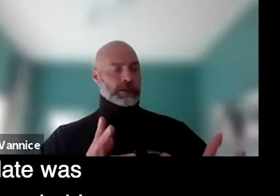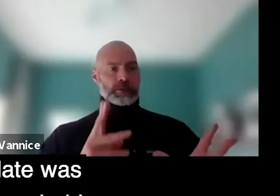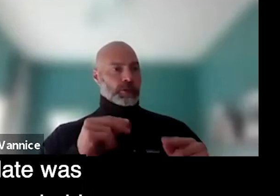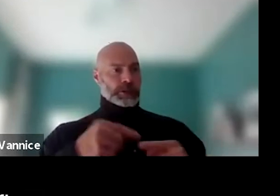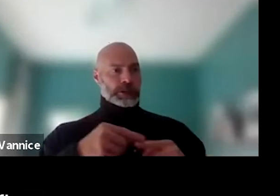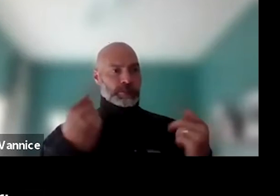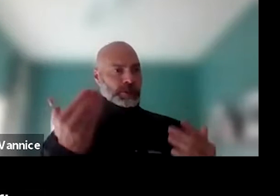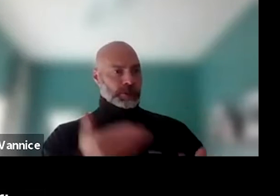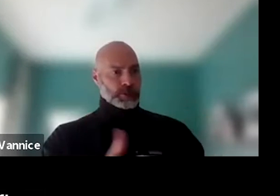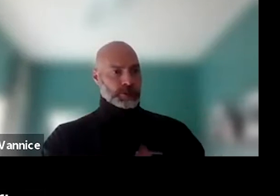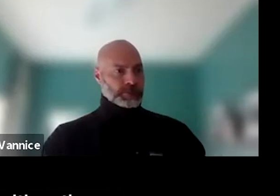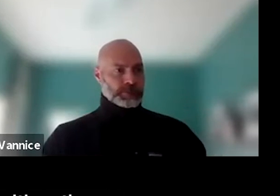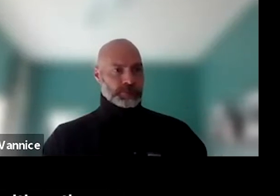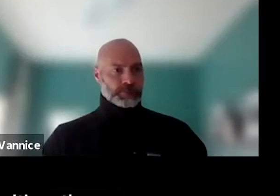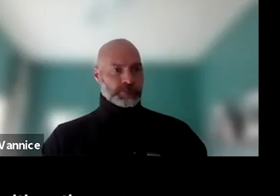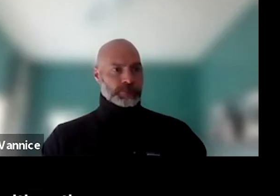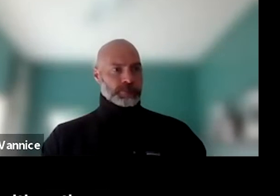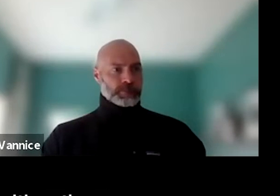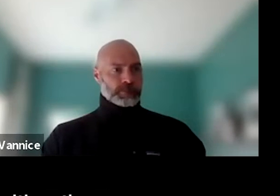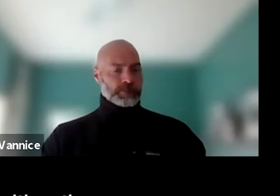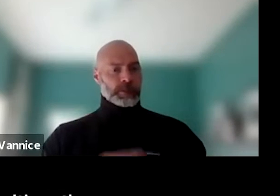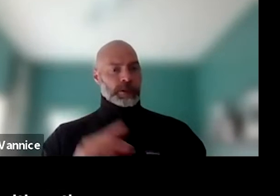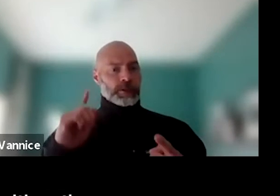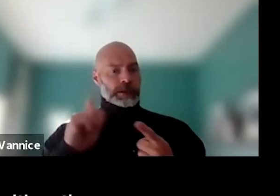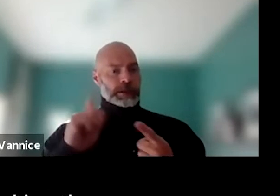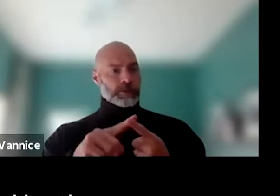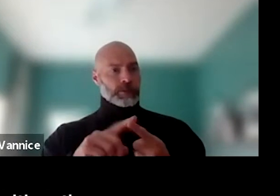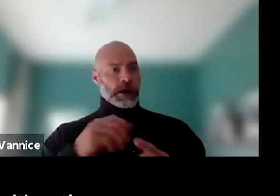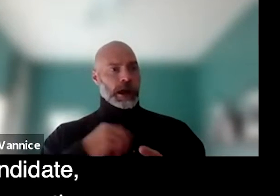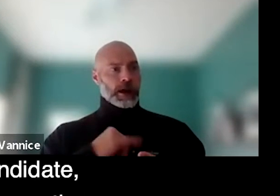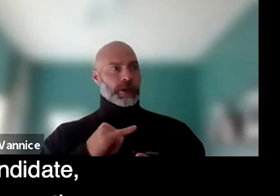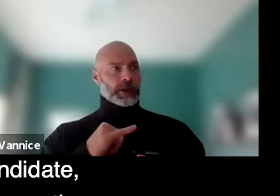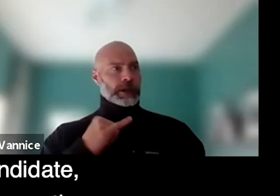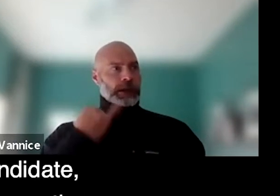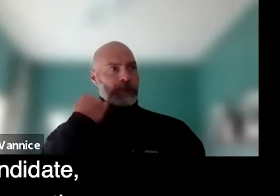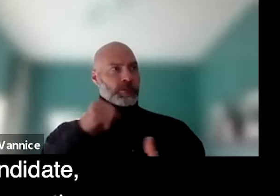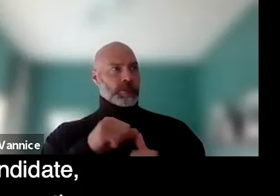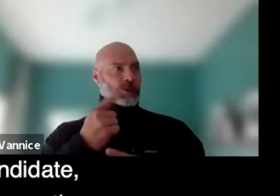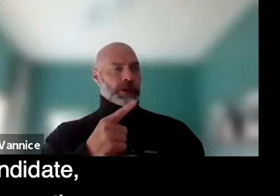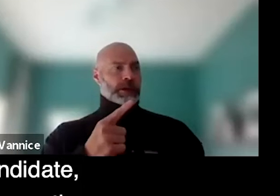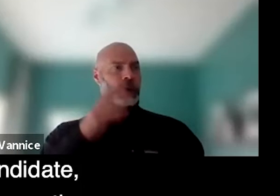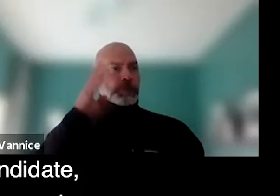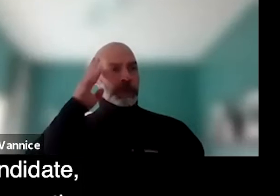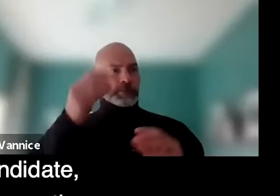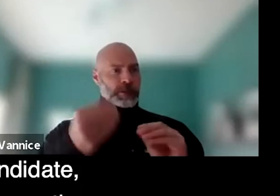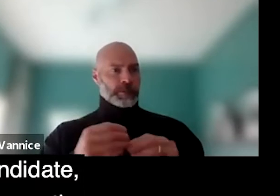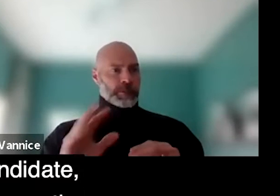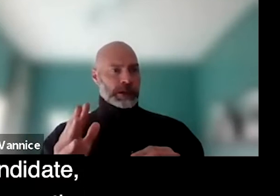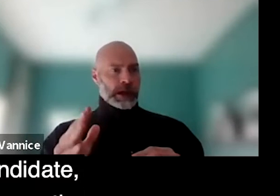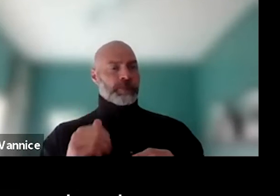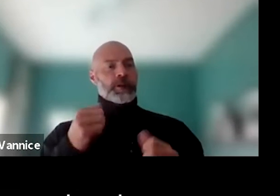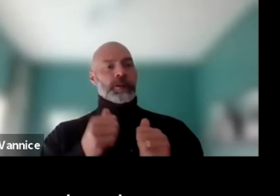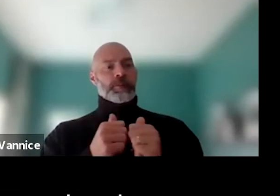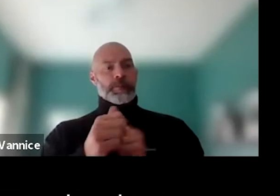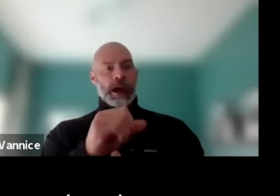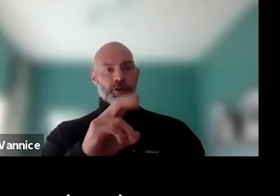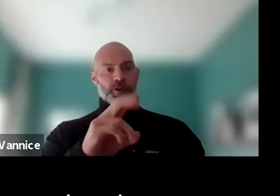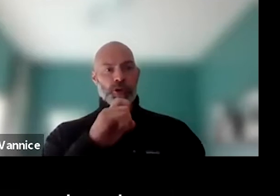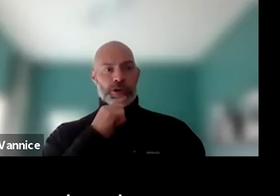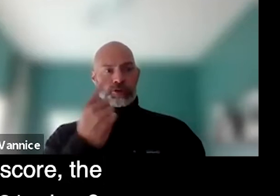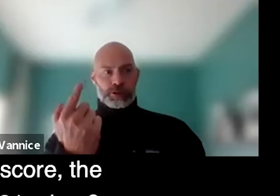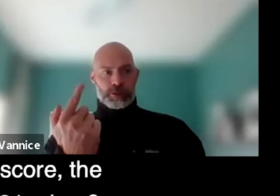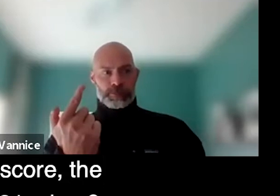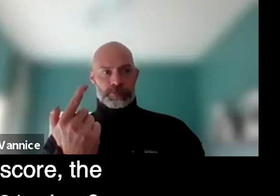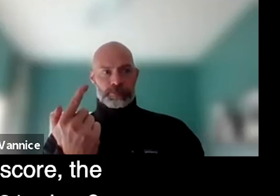threshold, which was fine, no opposition there. The second candidate, if I remember correctly, I'm going to make up some